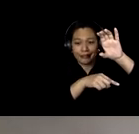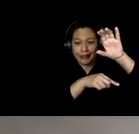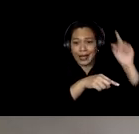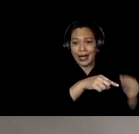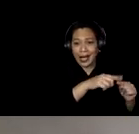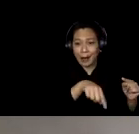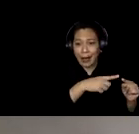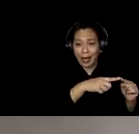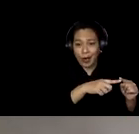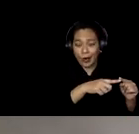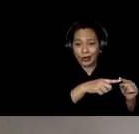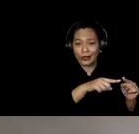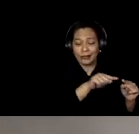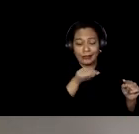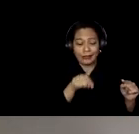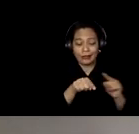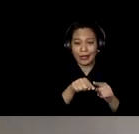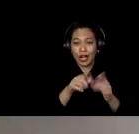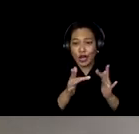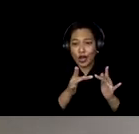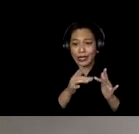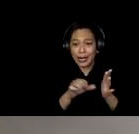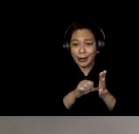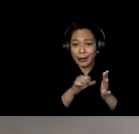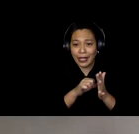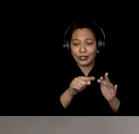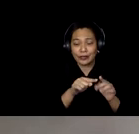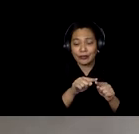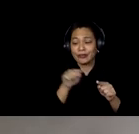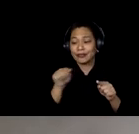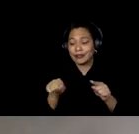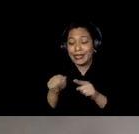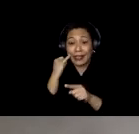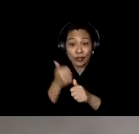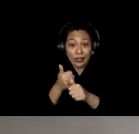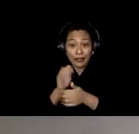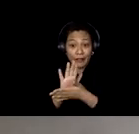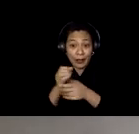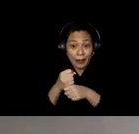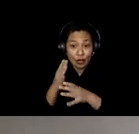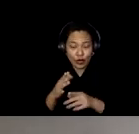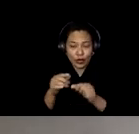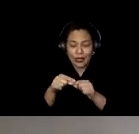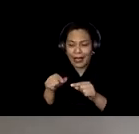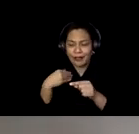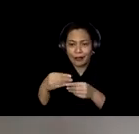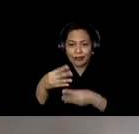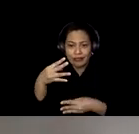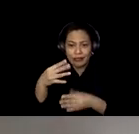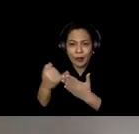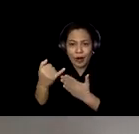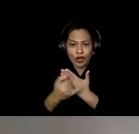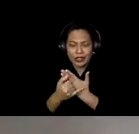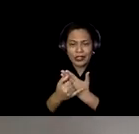page underneath that, a contact page. And then if it's a film portfolio website and you wanna have a bunch of like your different projects, you might